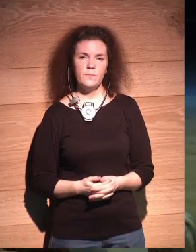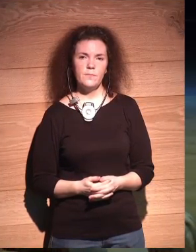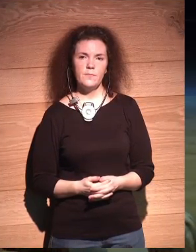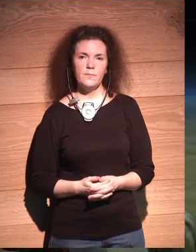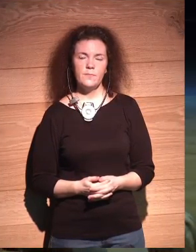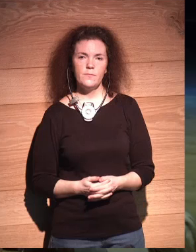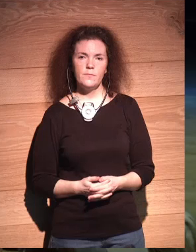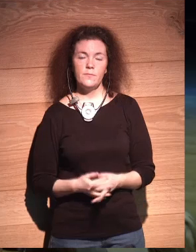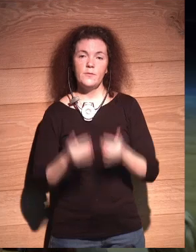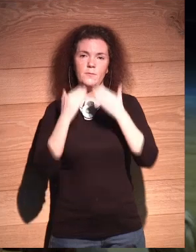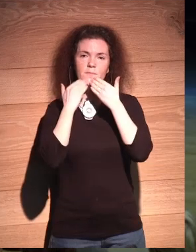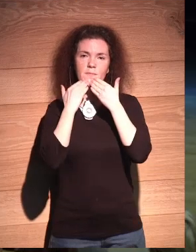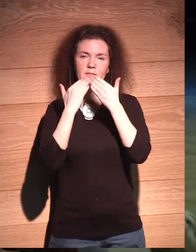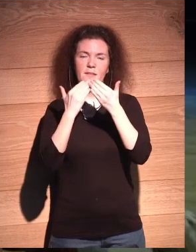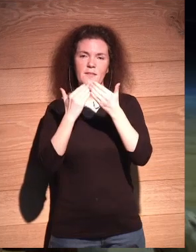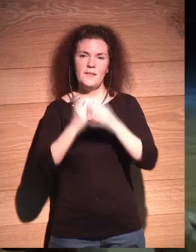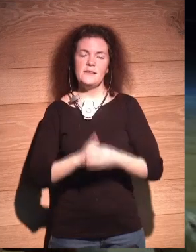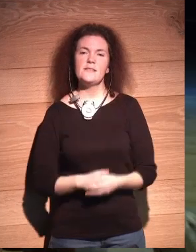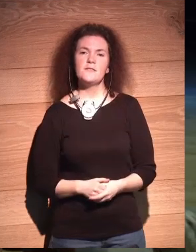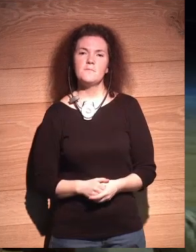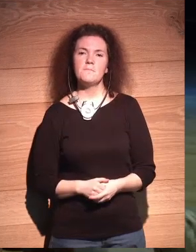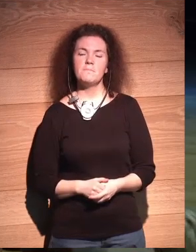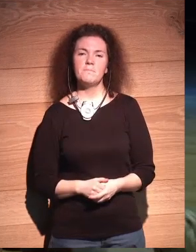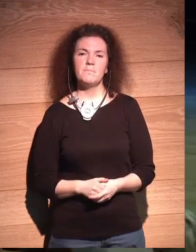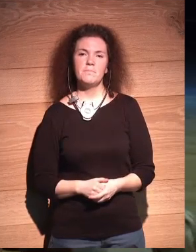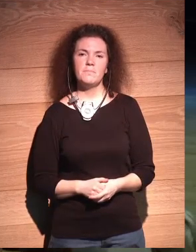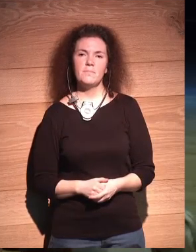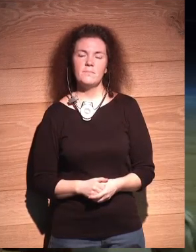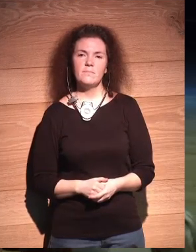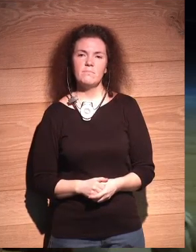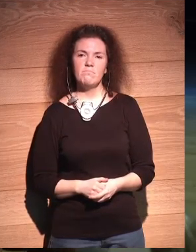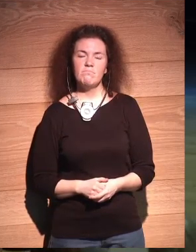Thank you so much. It's really lovely to be here.